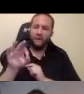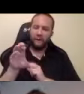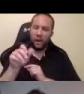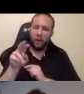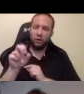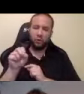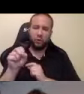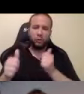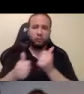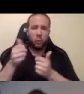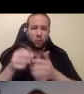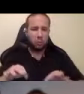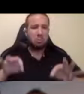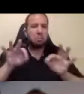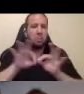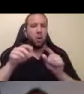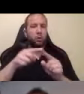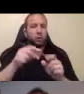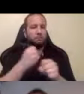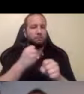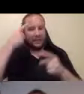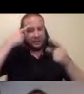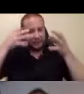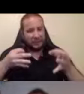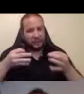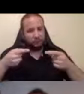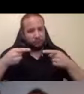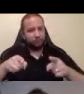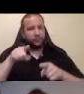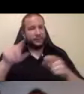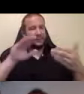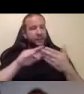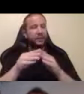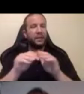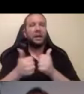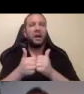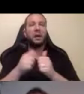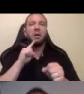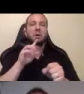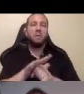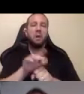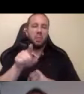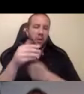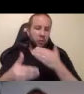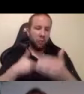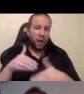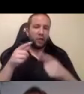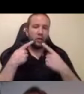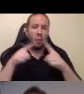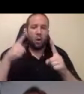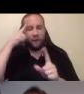most important when making decisions and how we can ensure this process will work for